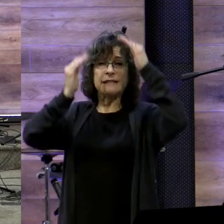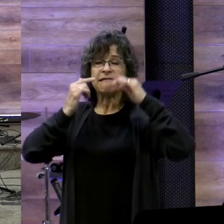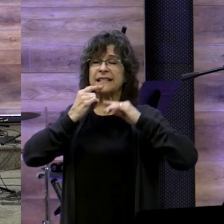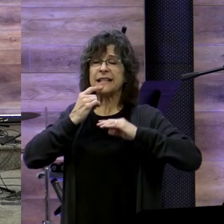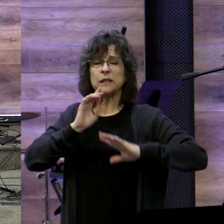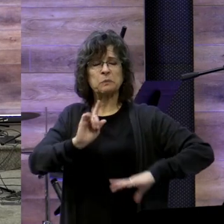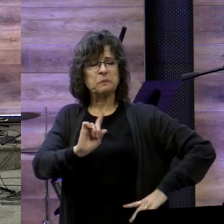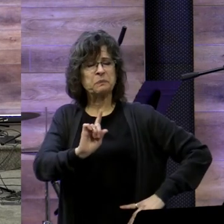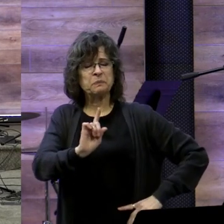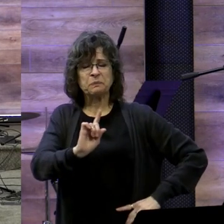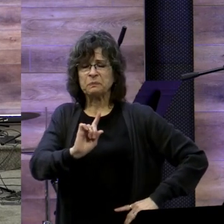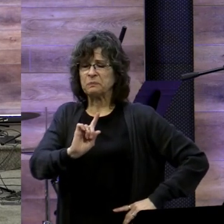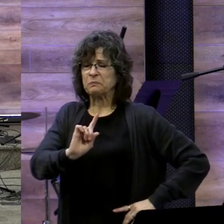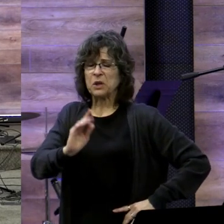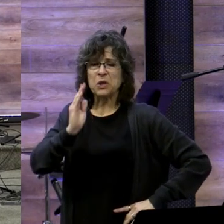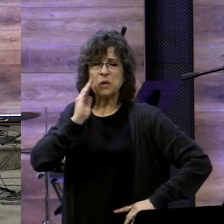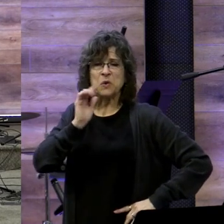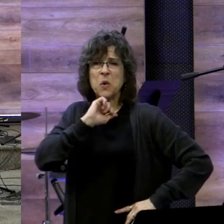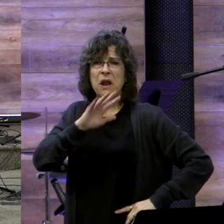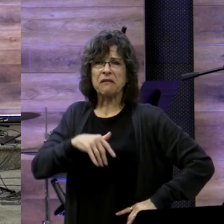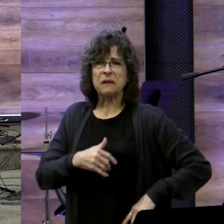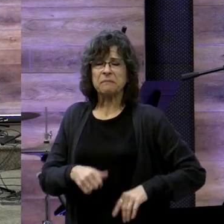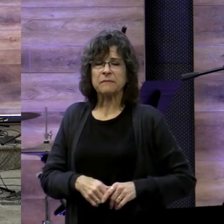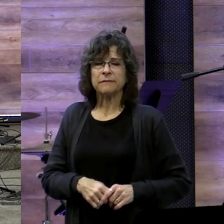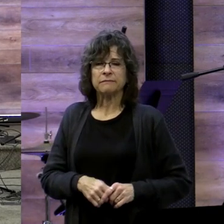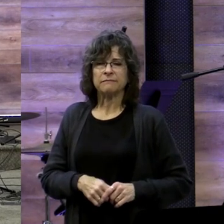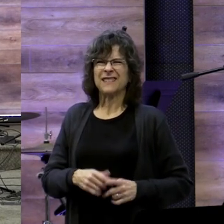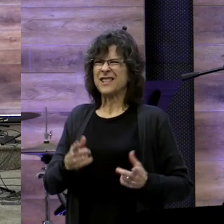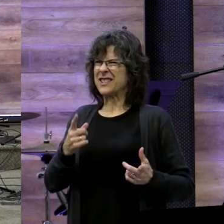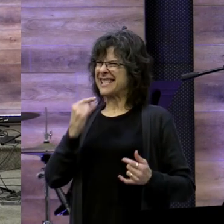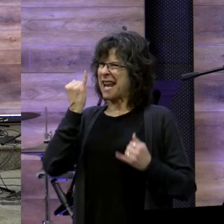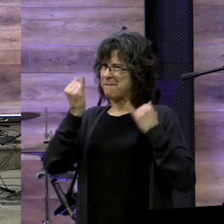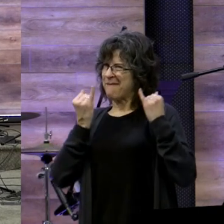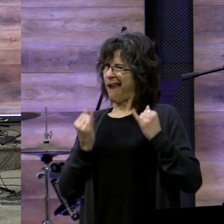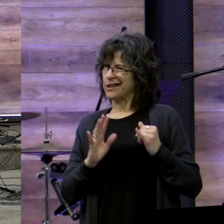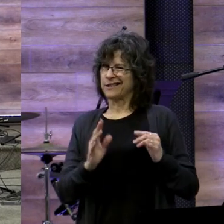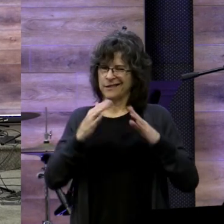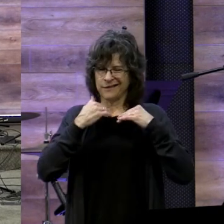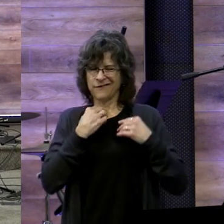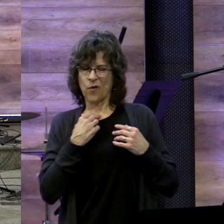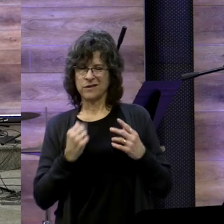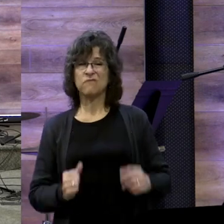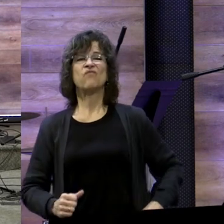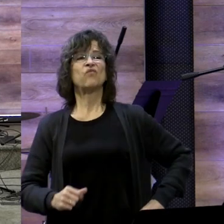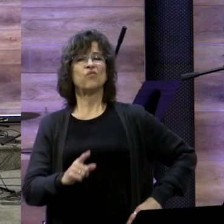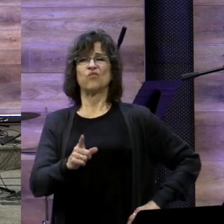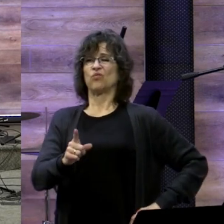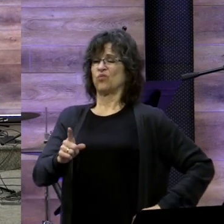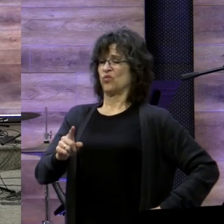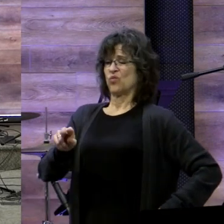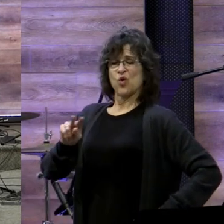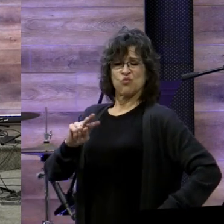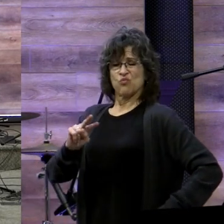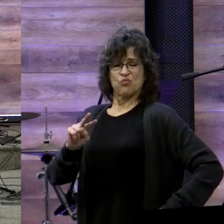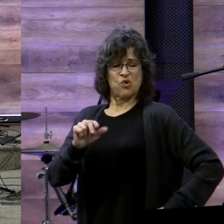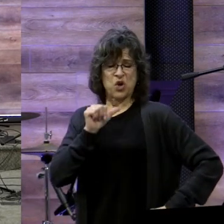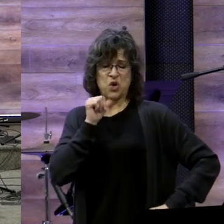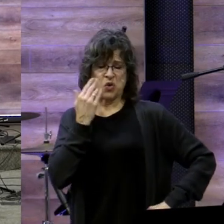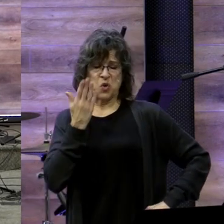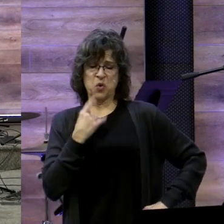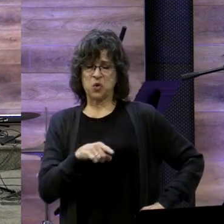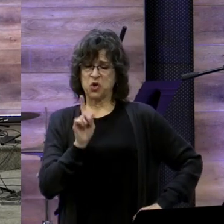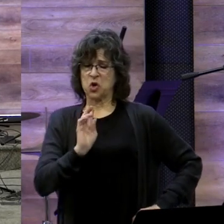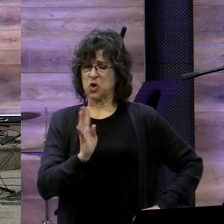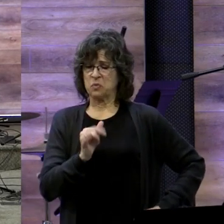all." Can you just imagine the pompous arrogance of this guy? Just talking down to people. You don't know what you're talking